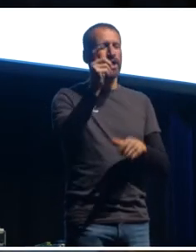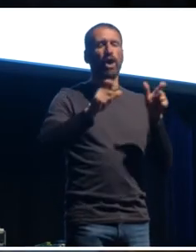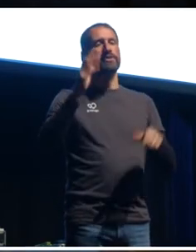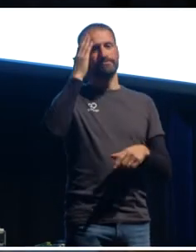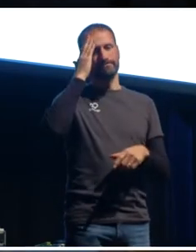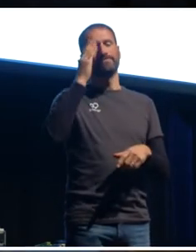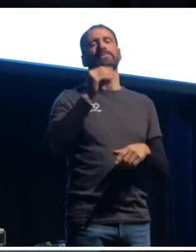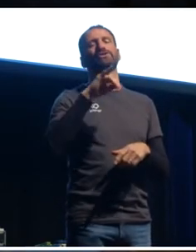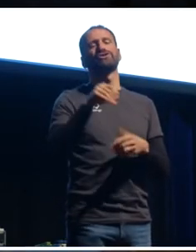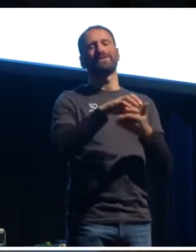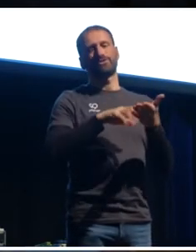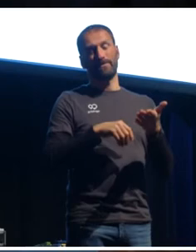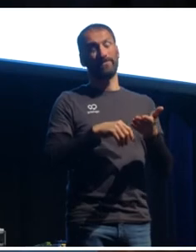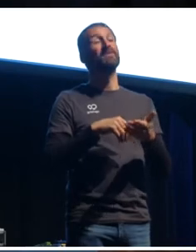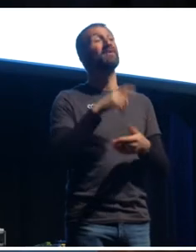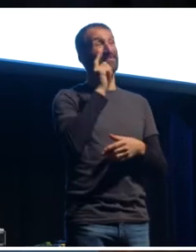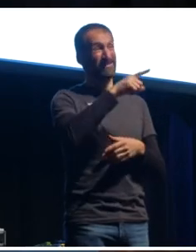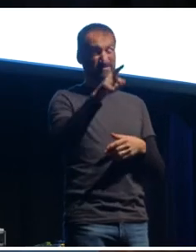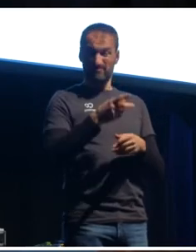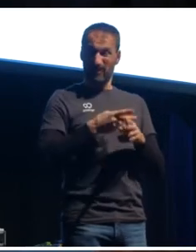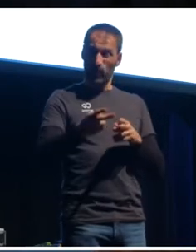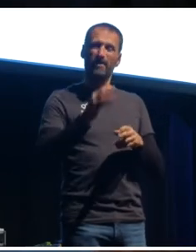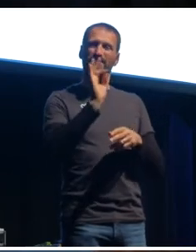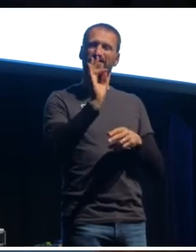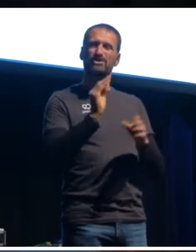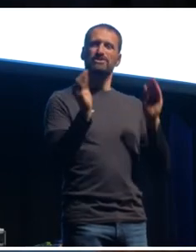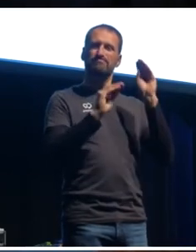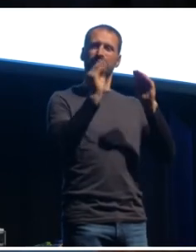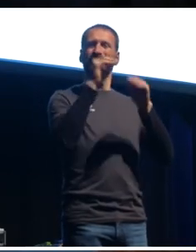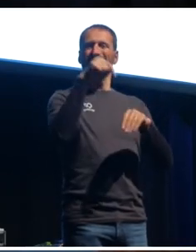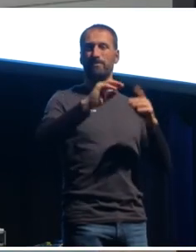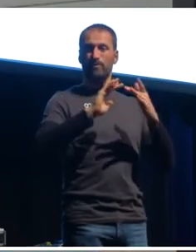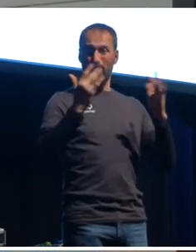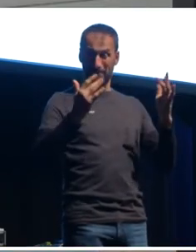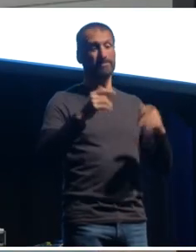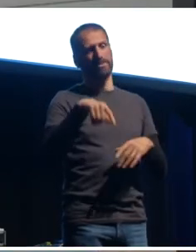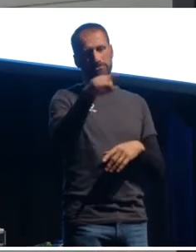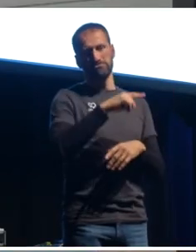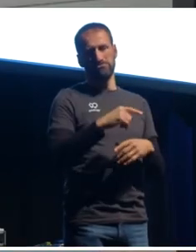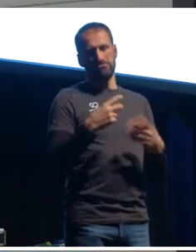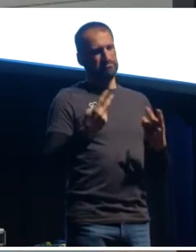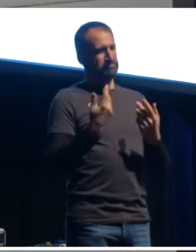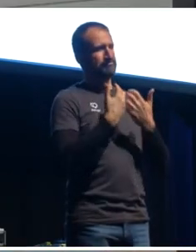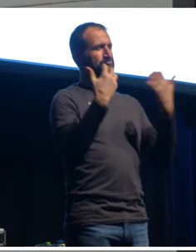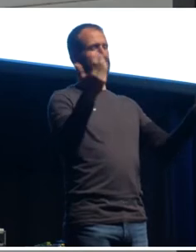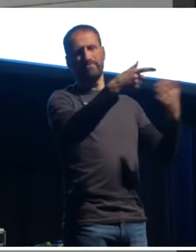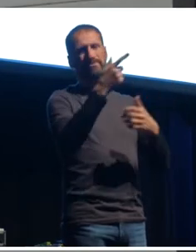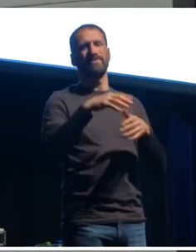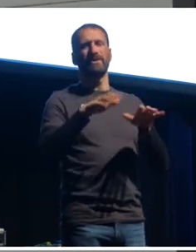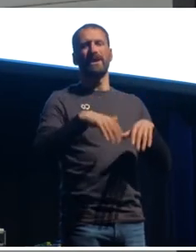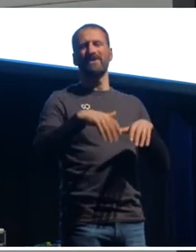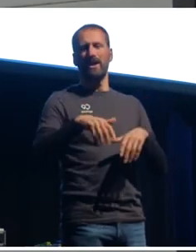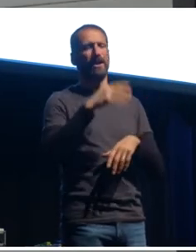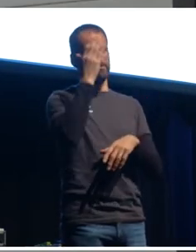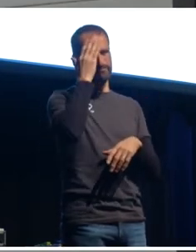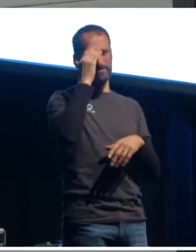you're used to building features on the web, you're catering to a massive audience of engineers that will know JavaScript. And also, because it's very